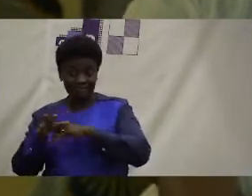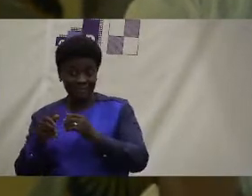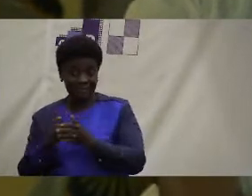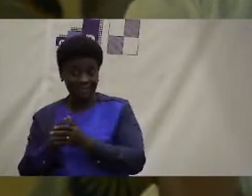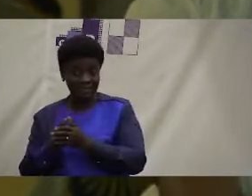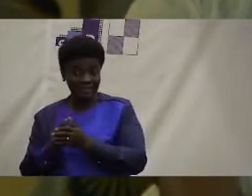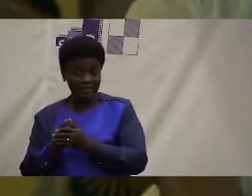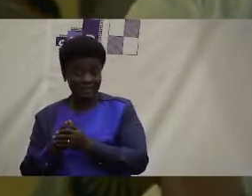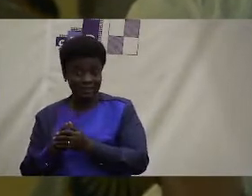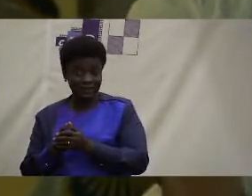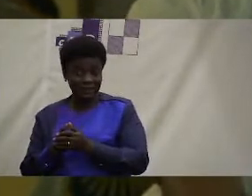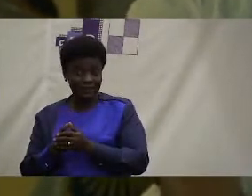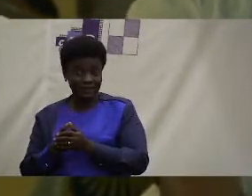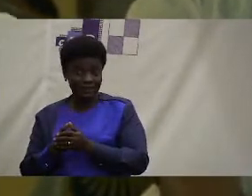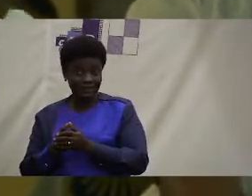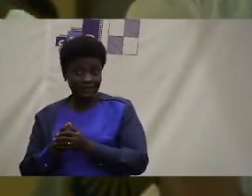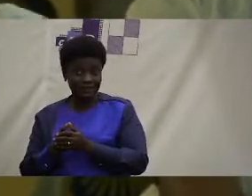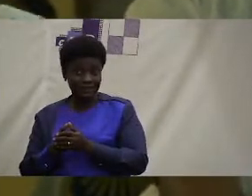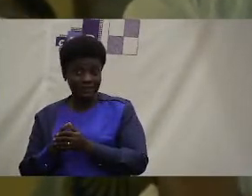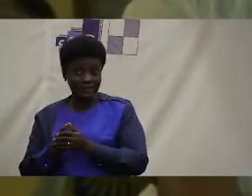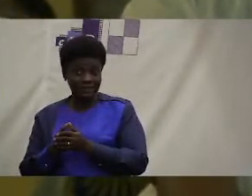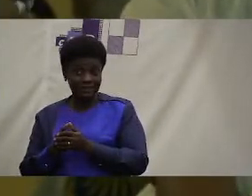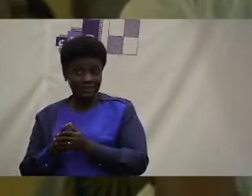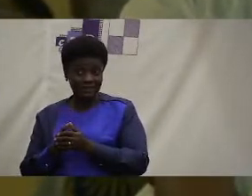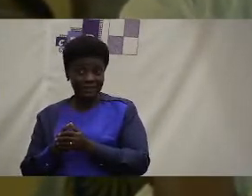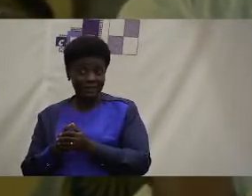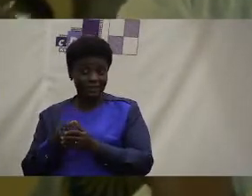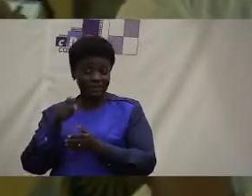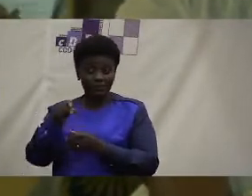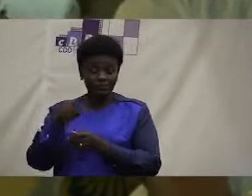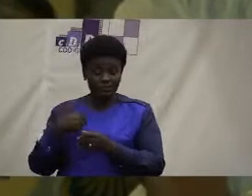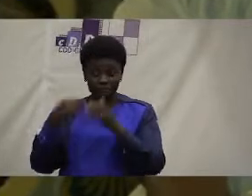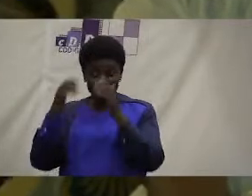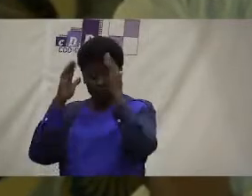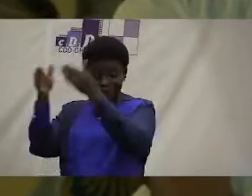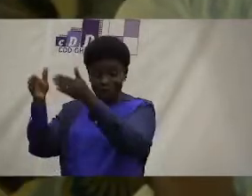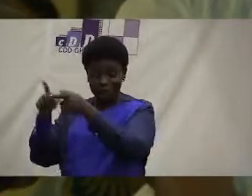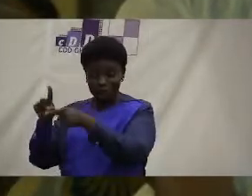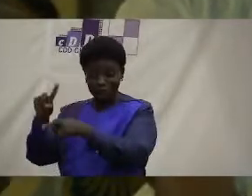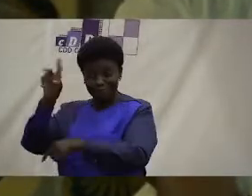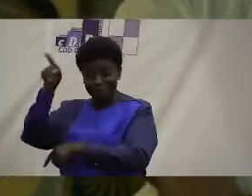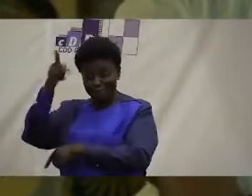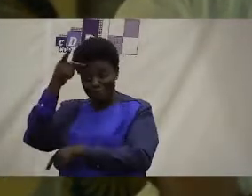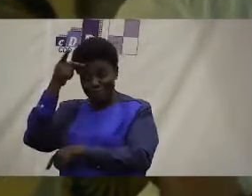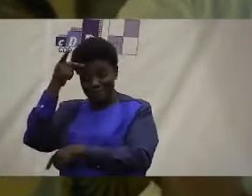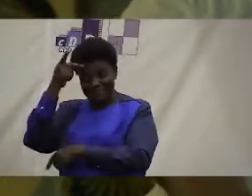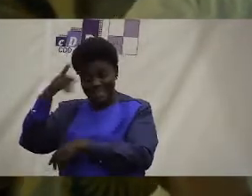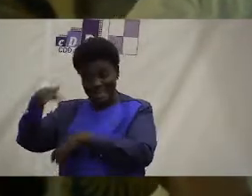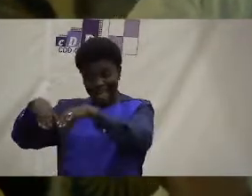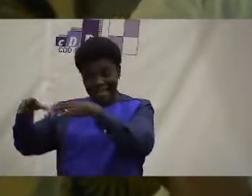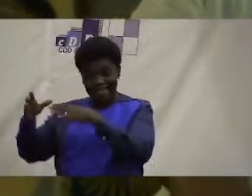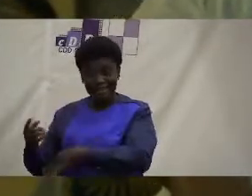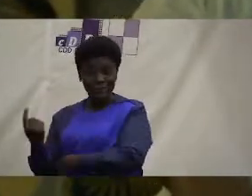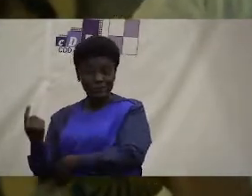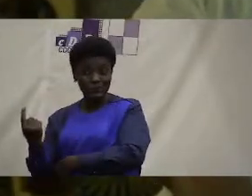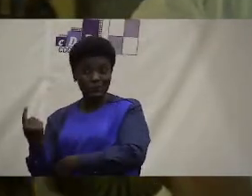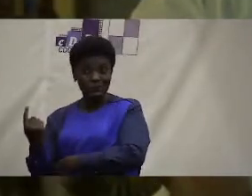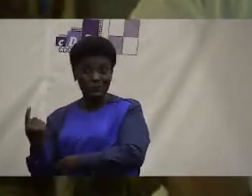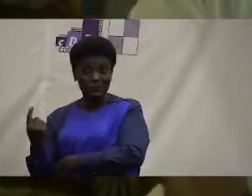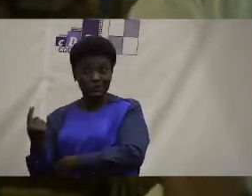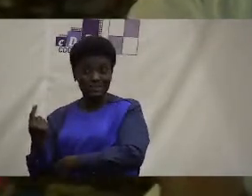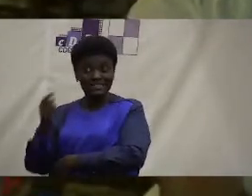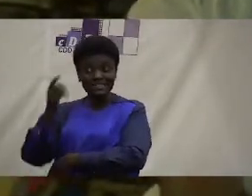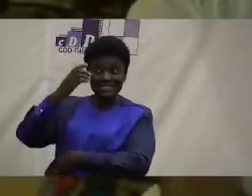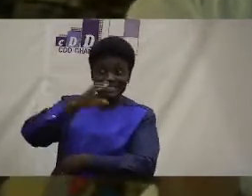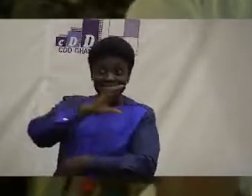we should not leave governance to the political actors, not only to the politicians. Civil society